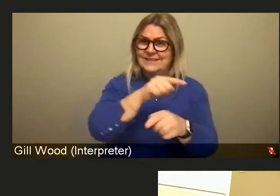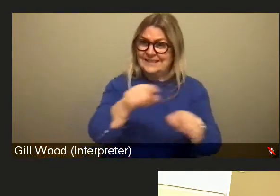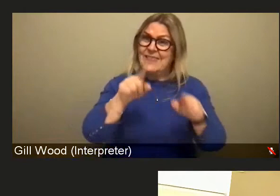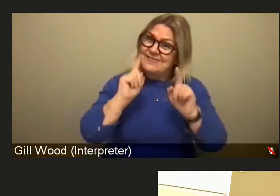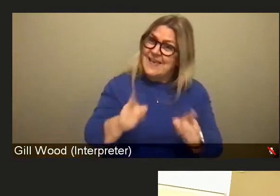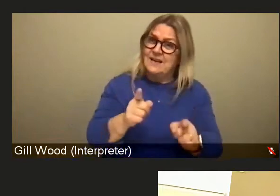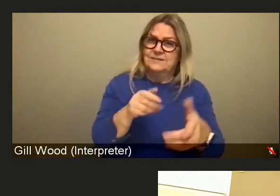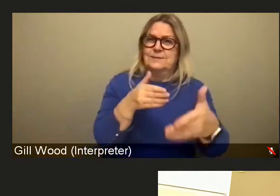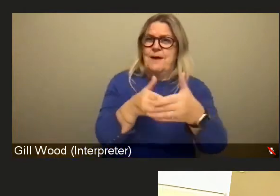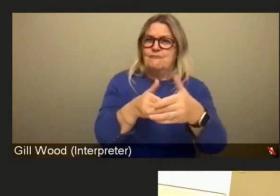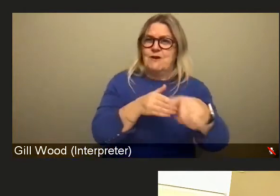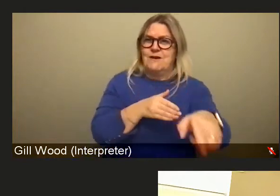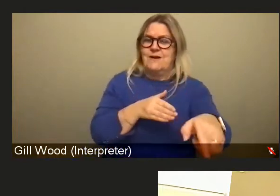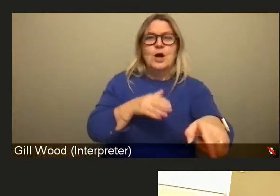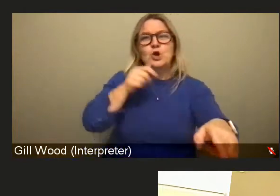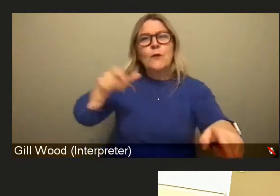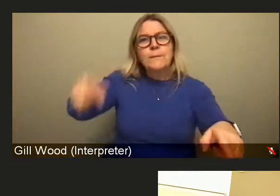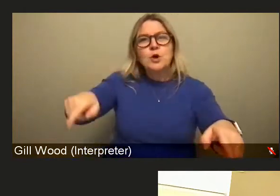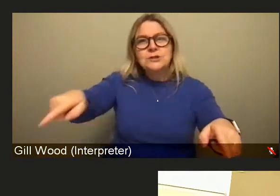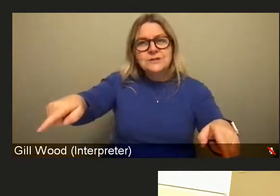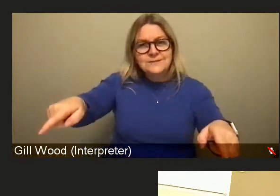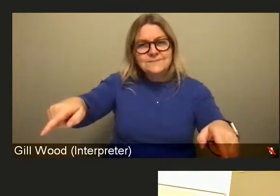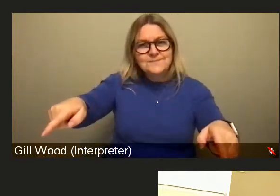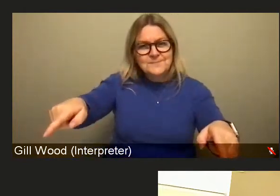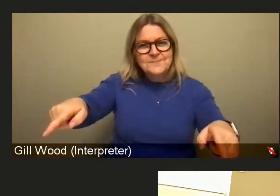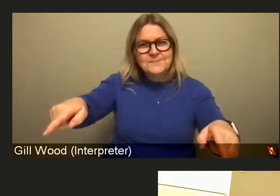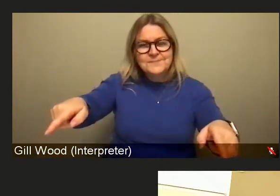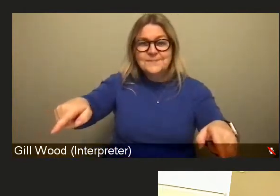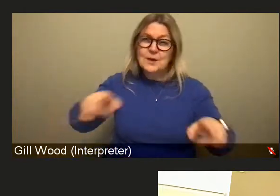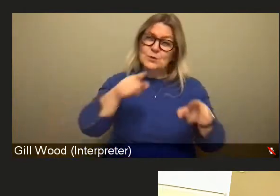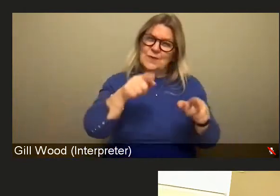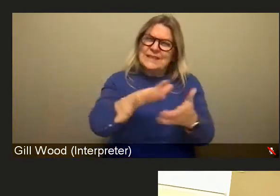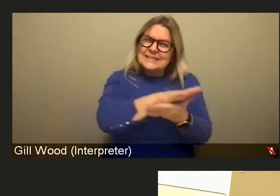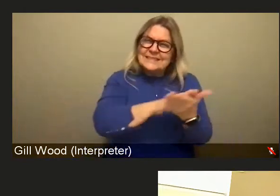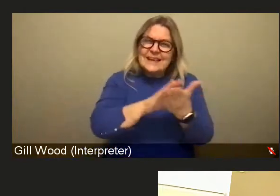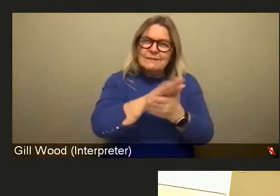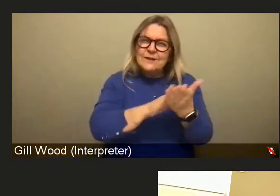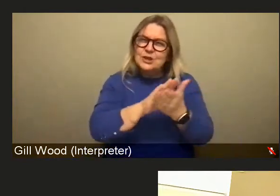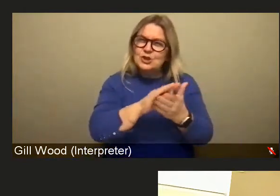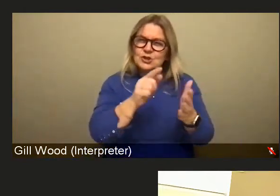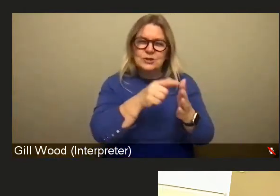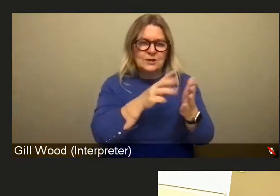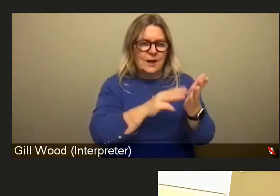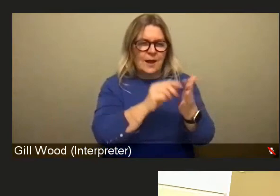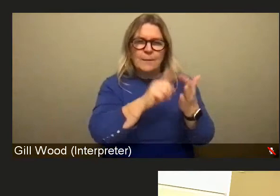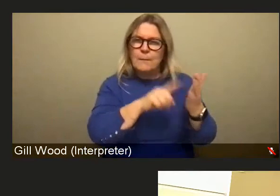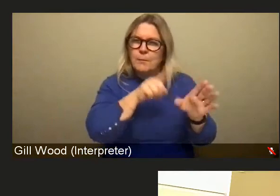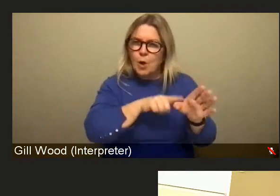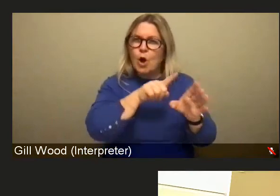And this definition of employability is about trying to break down those barriers moving forward.